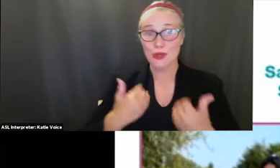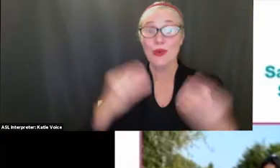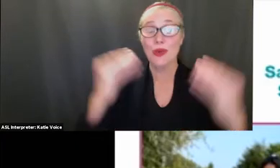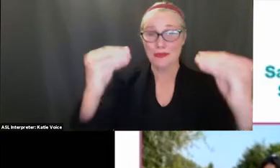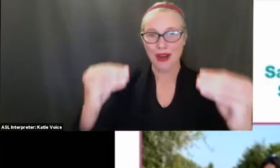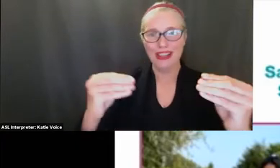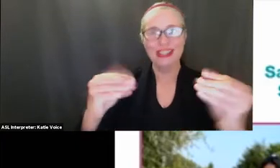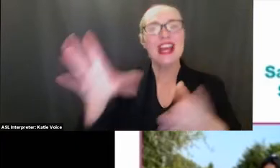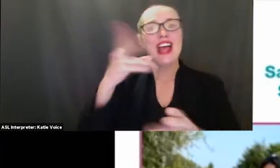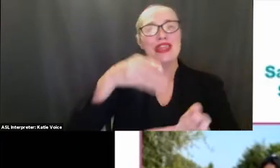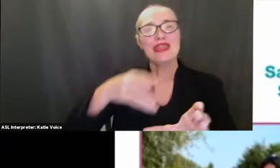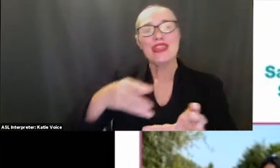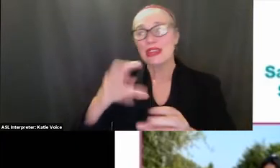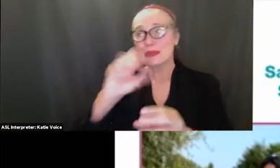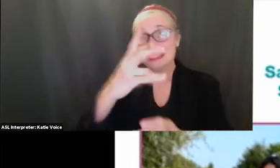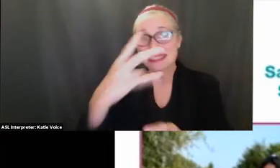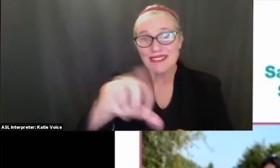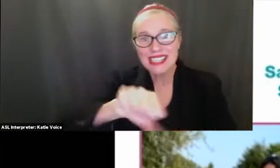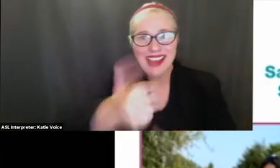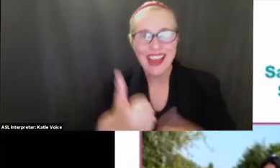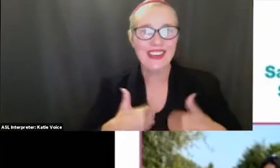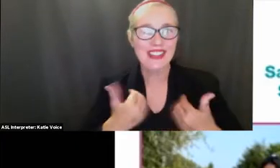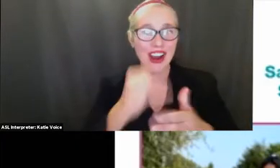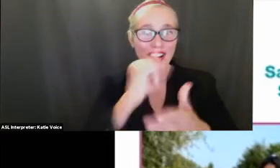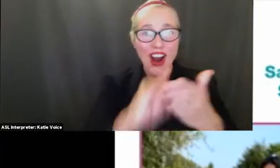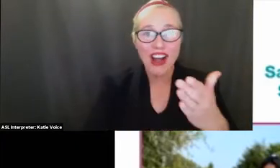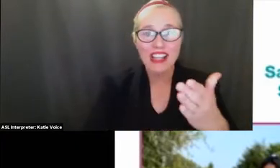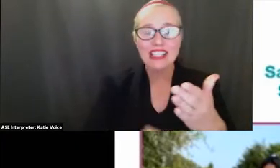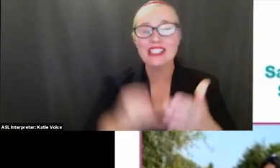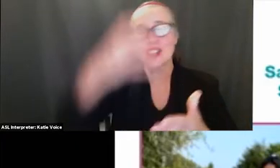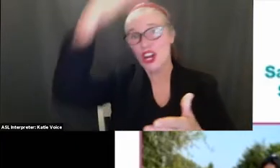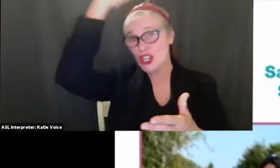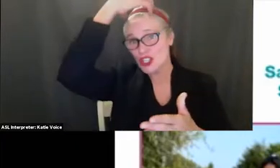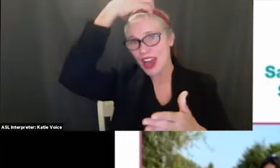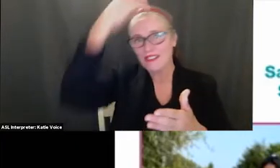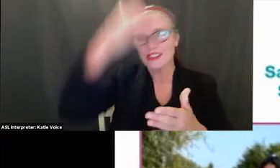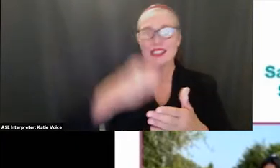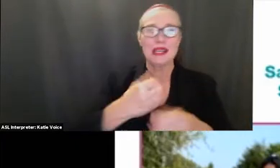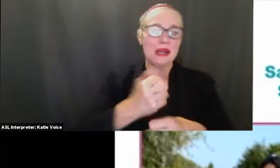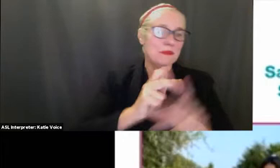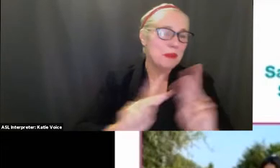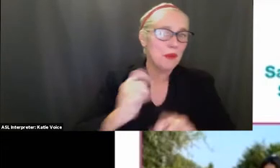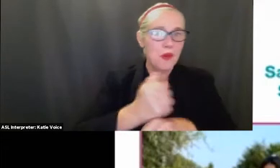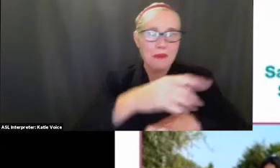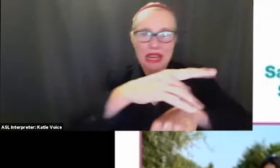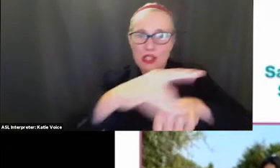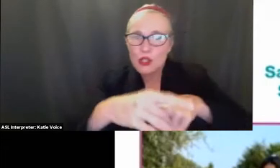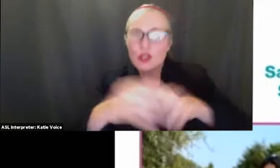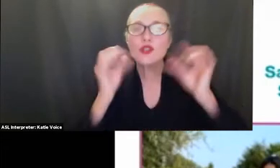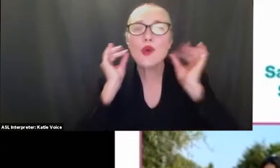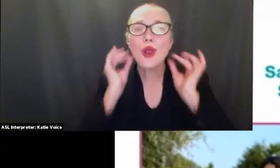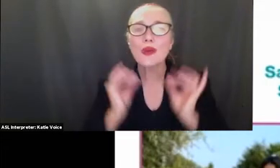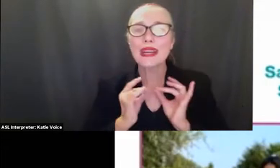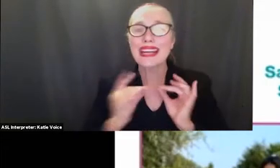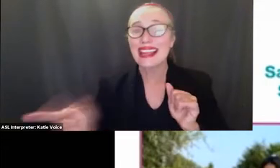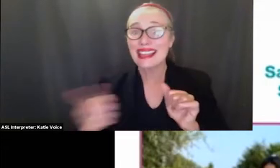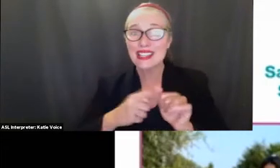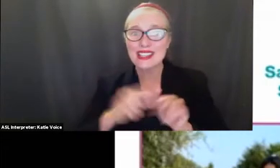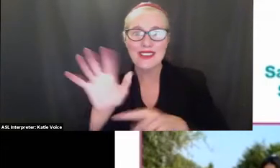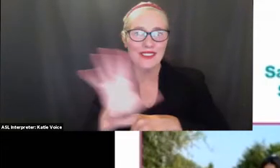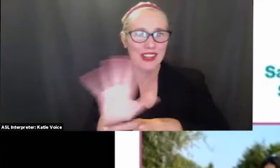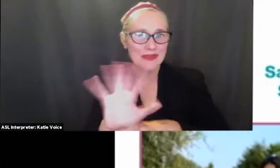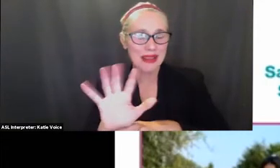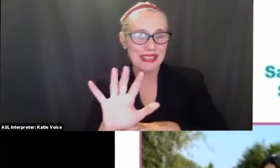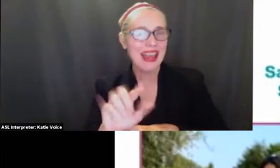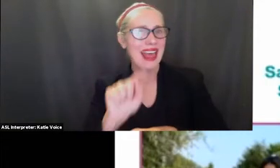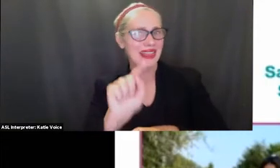young artists chefs jewelry makers and other talents here's a quick video clip of that first event which by the